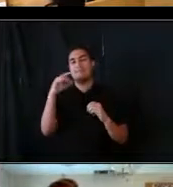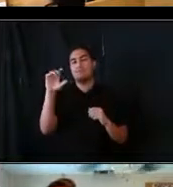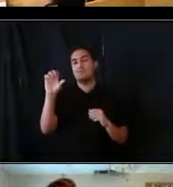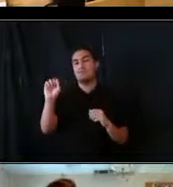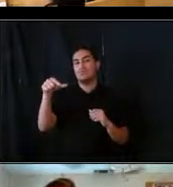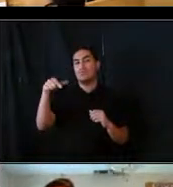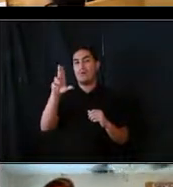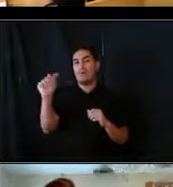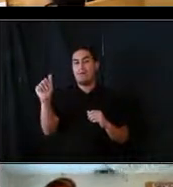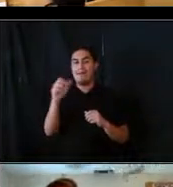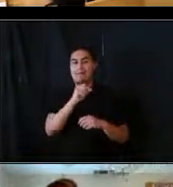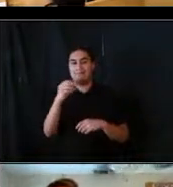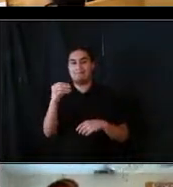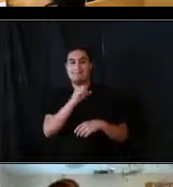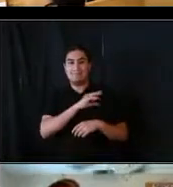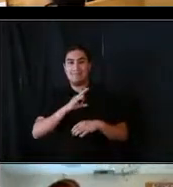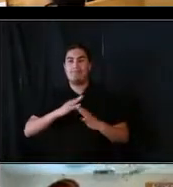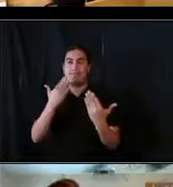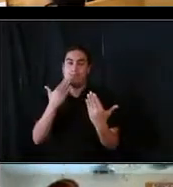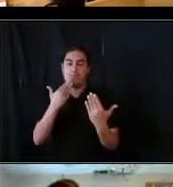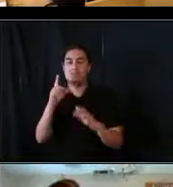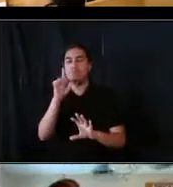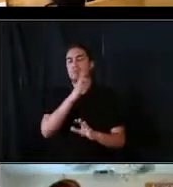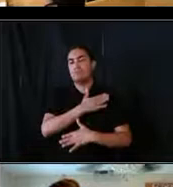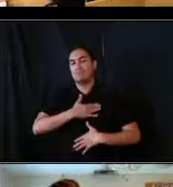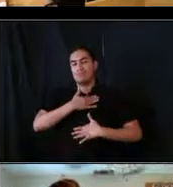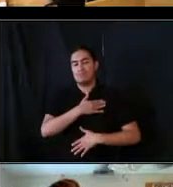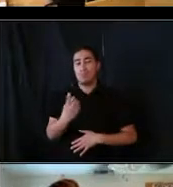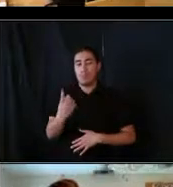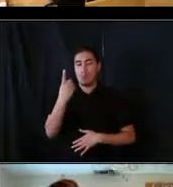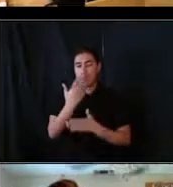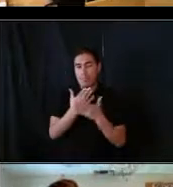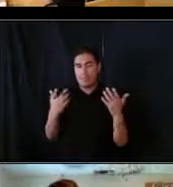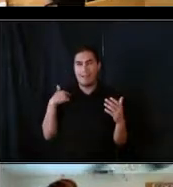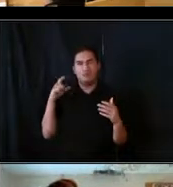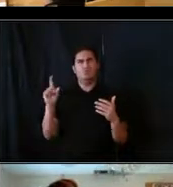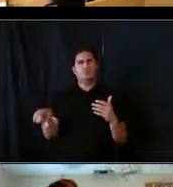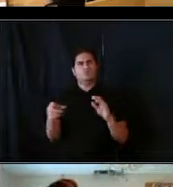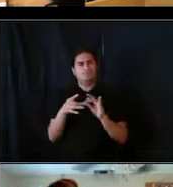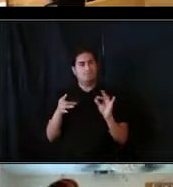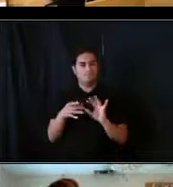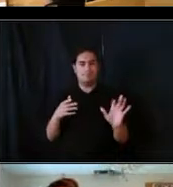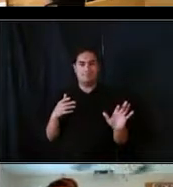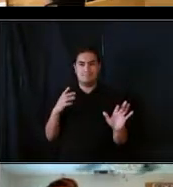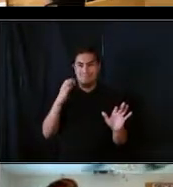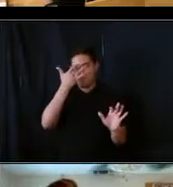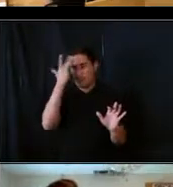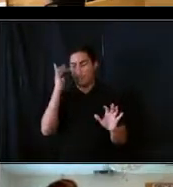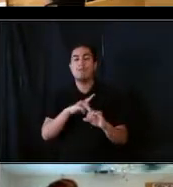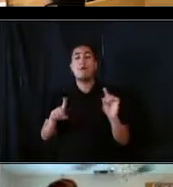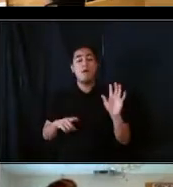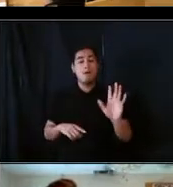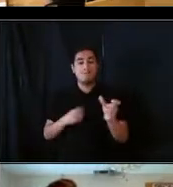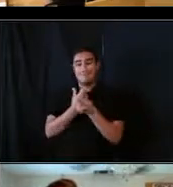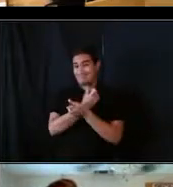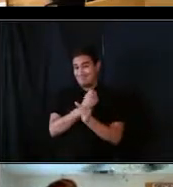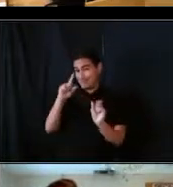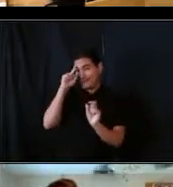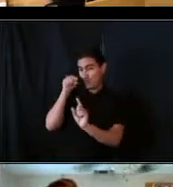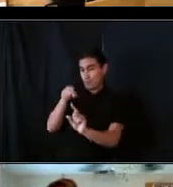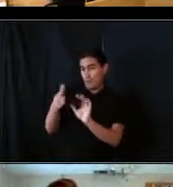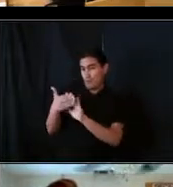staff as well uh really really appreciate it and one thing i should have mentioned as well is that the i the safety of the